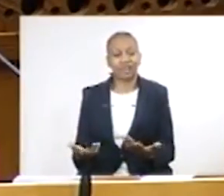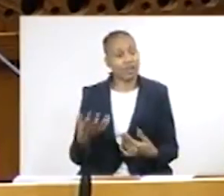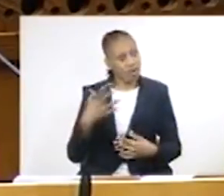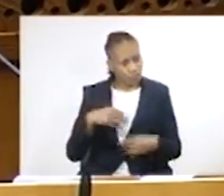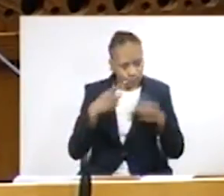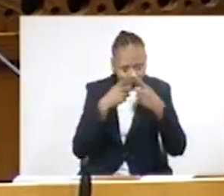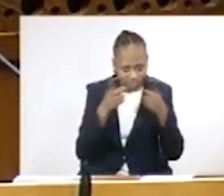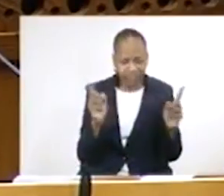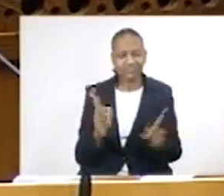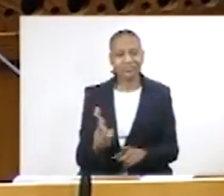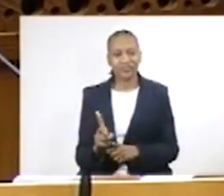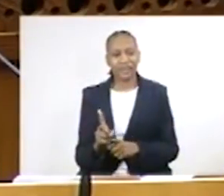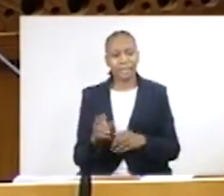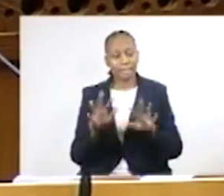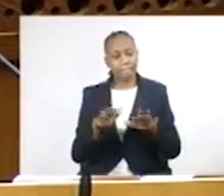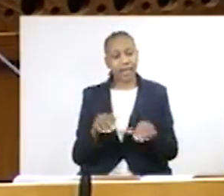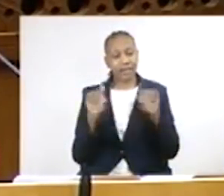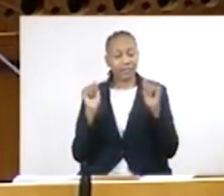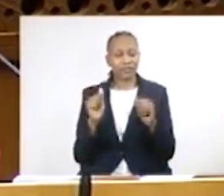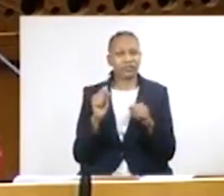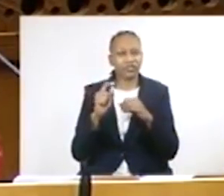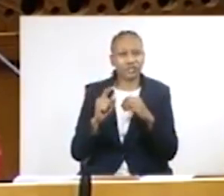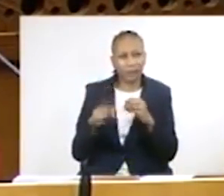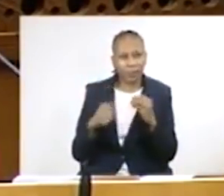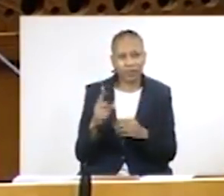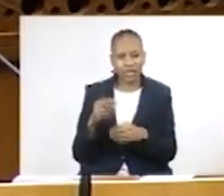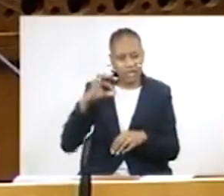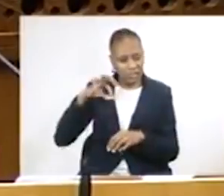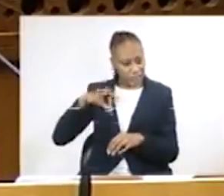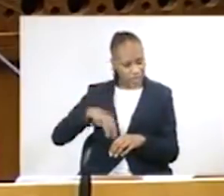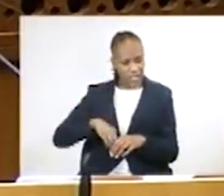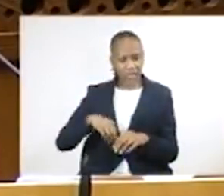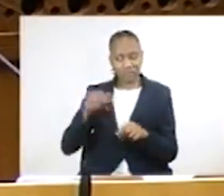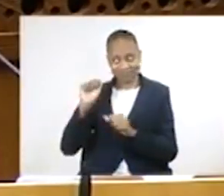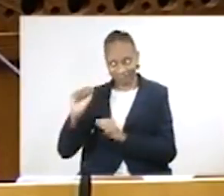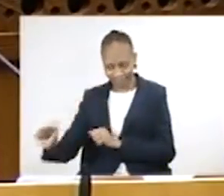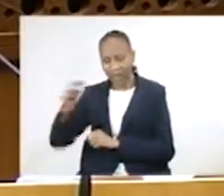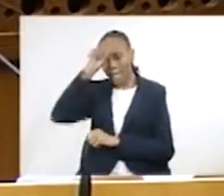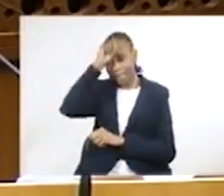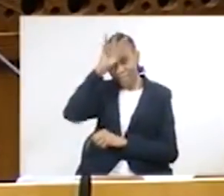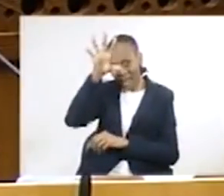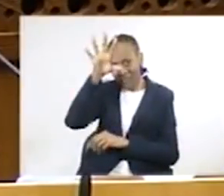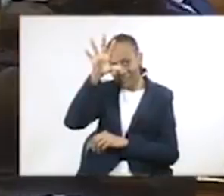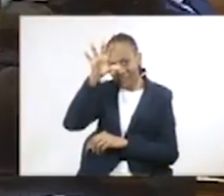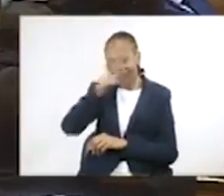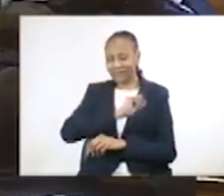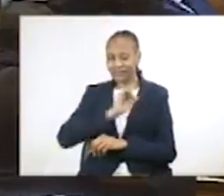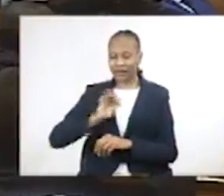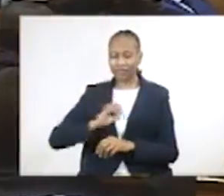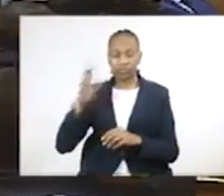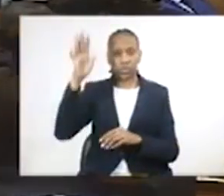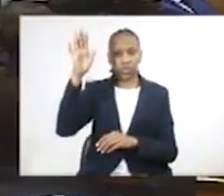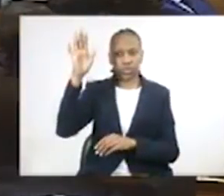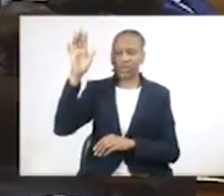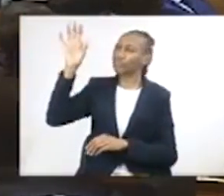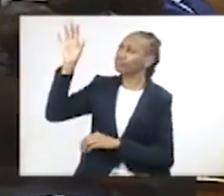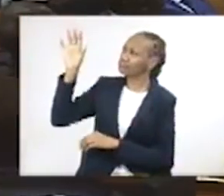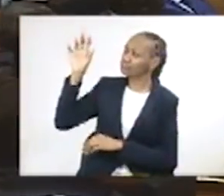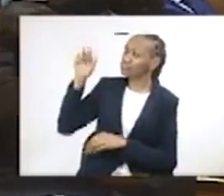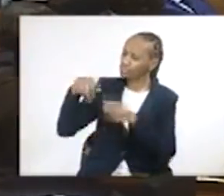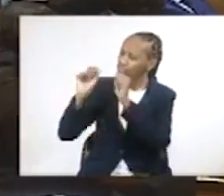12,500. This will be a sign of showing remorse and regret for the Marikana massacre. We